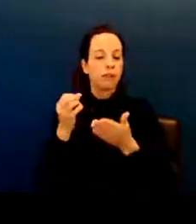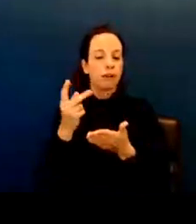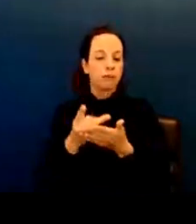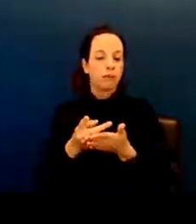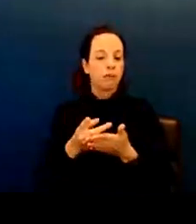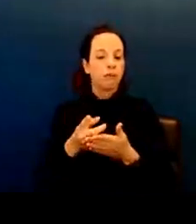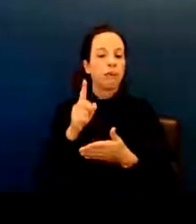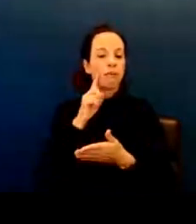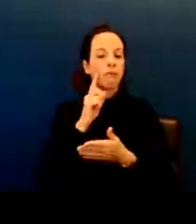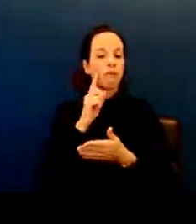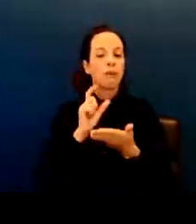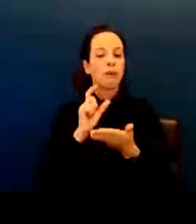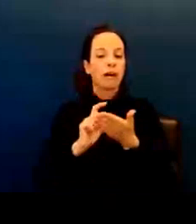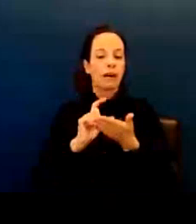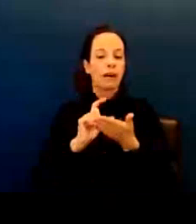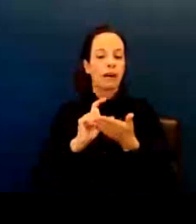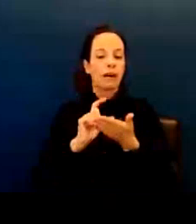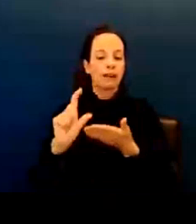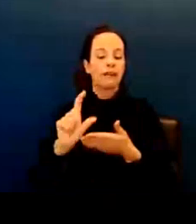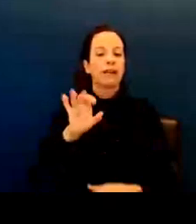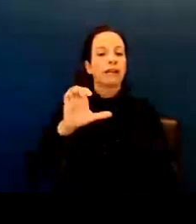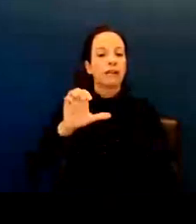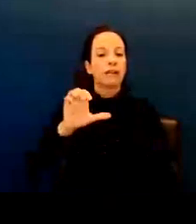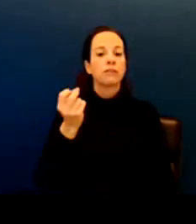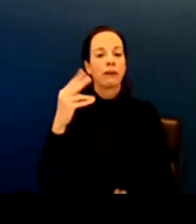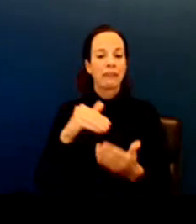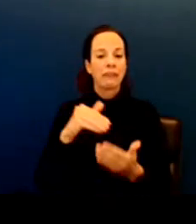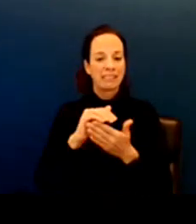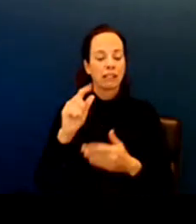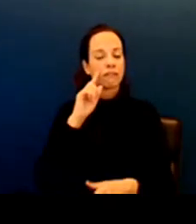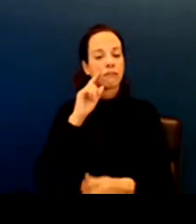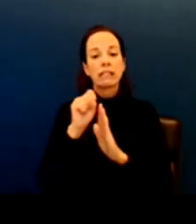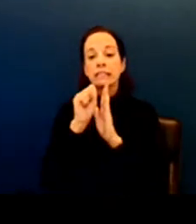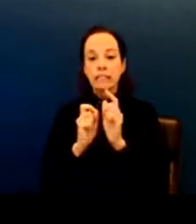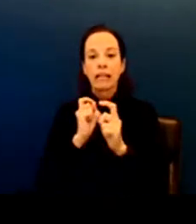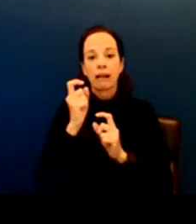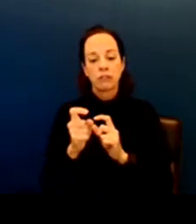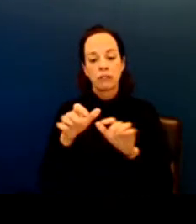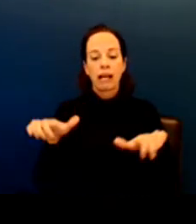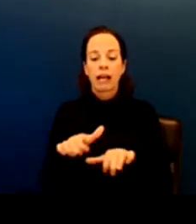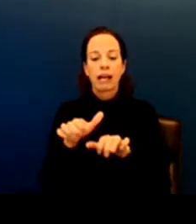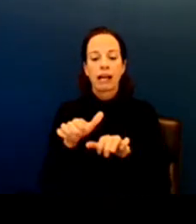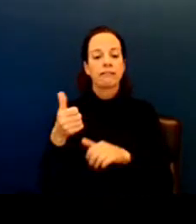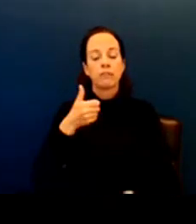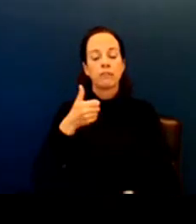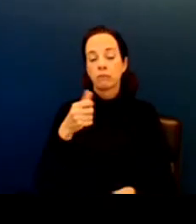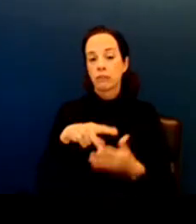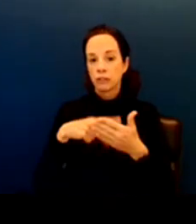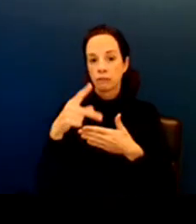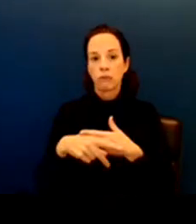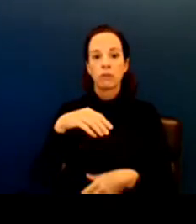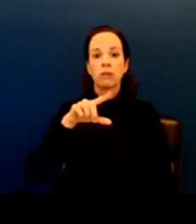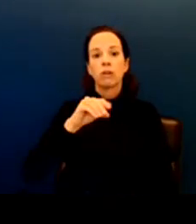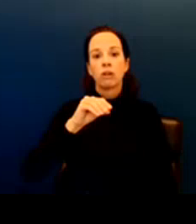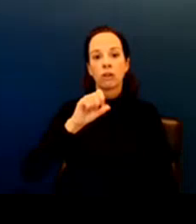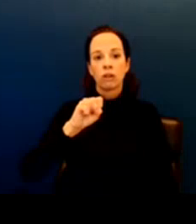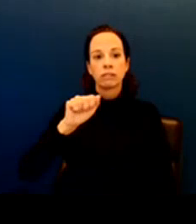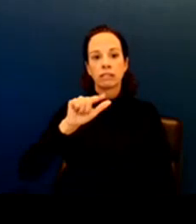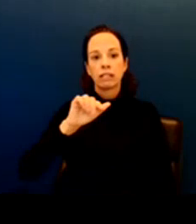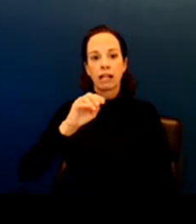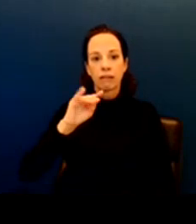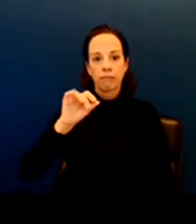allocate $912,000 for the state-administered active transportation program Los Alamos Connected Community